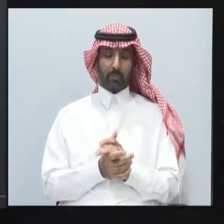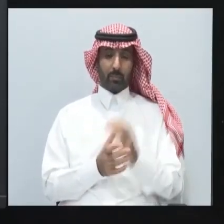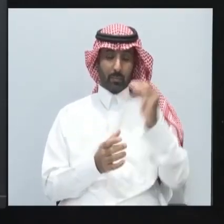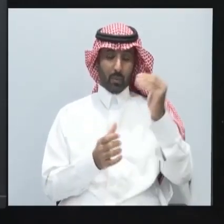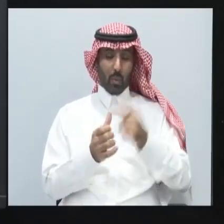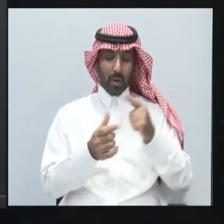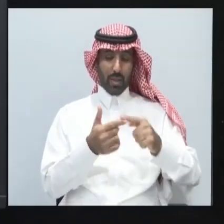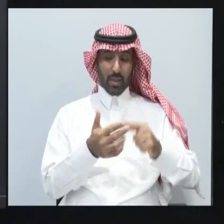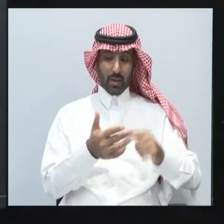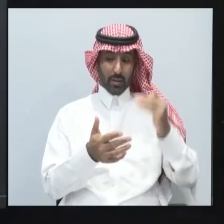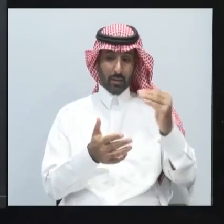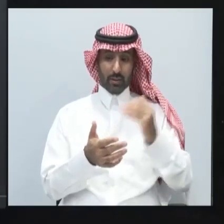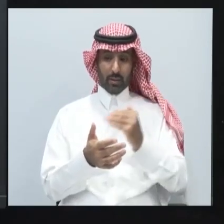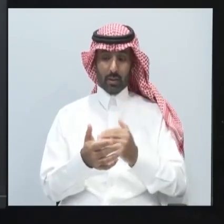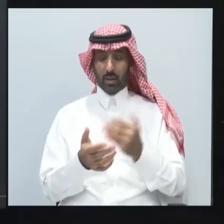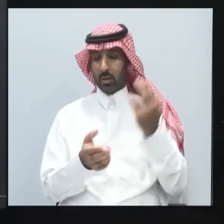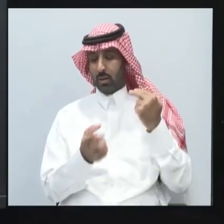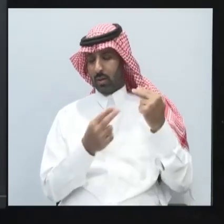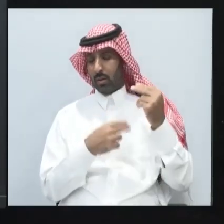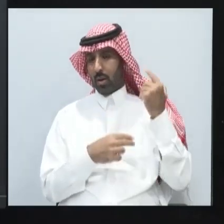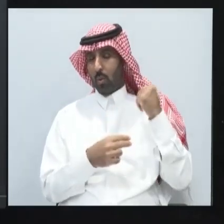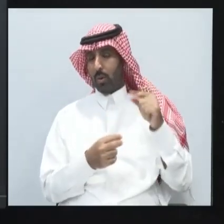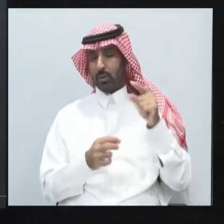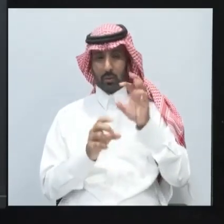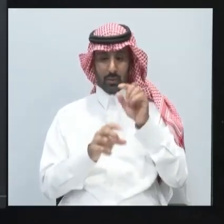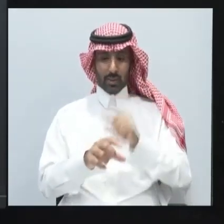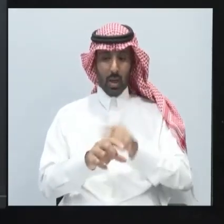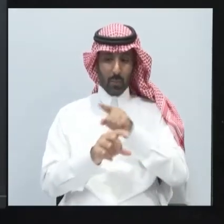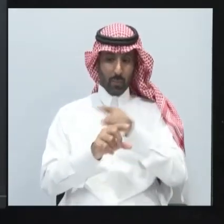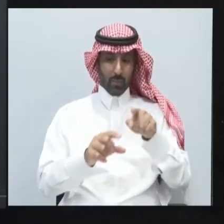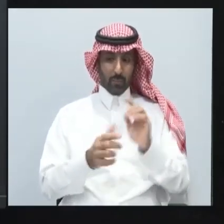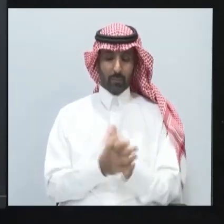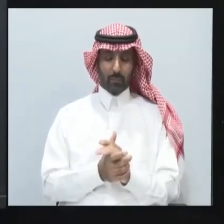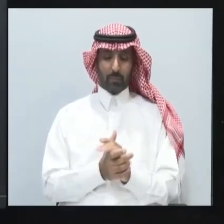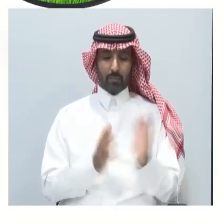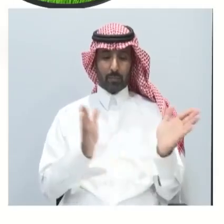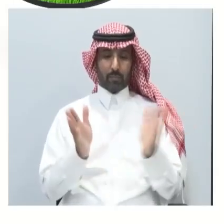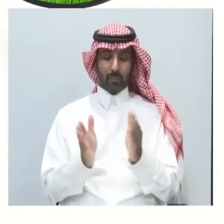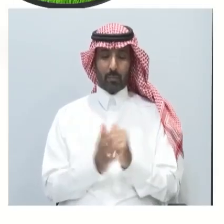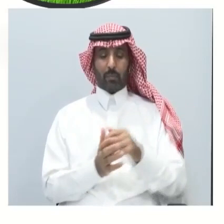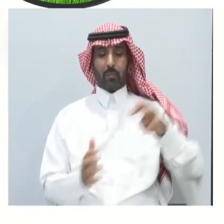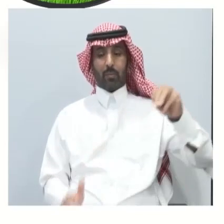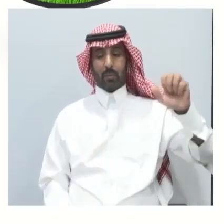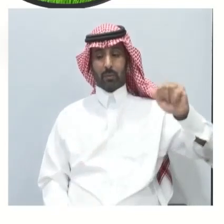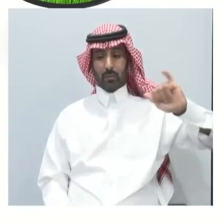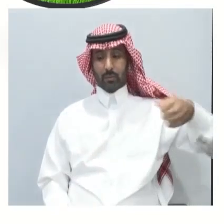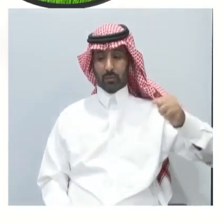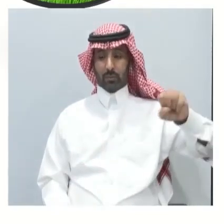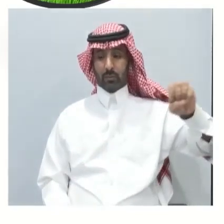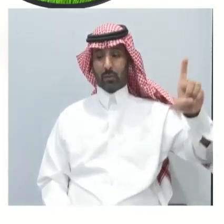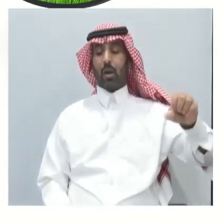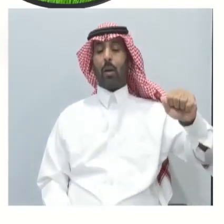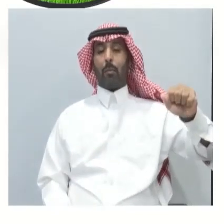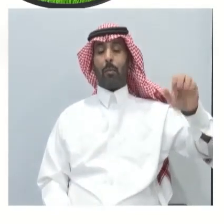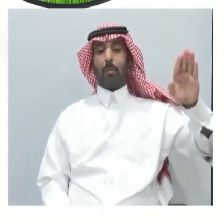order. So just to recall what we have in our timeline, you can see here that we have here, Majid Ahmed Abdullah is a Saudi